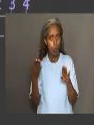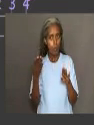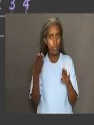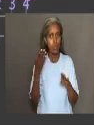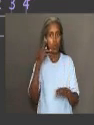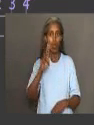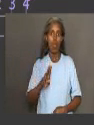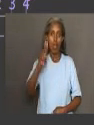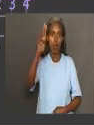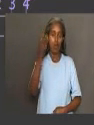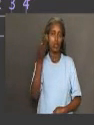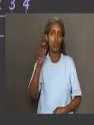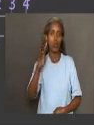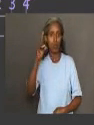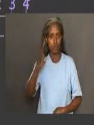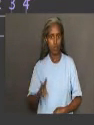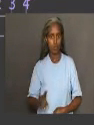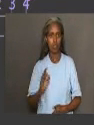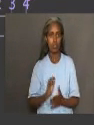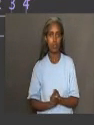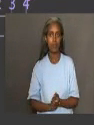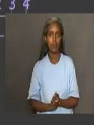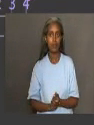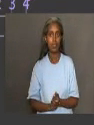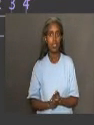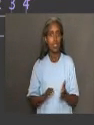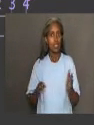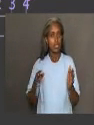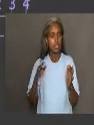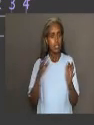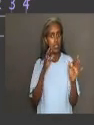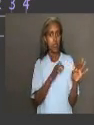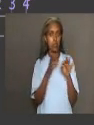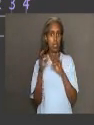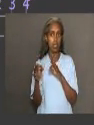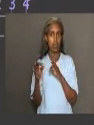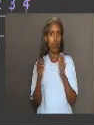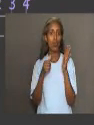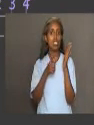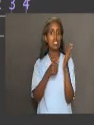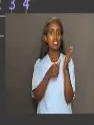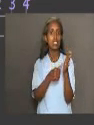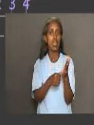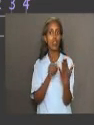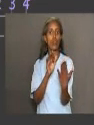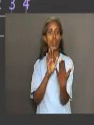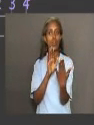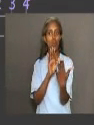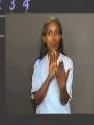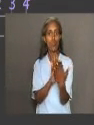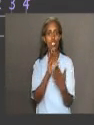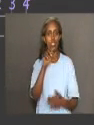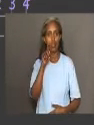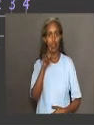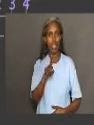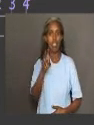upward or downward, depending on the sign of the coefficient of